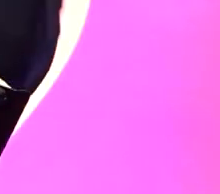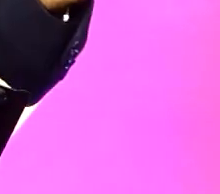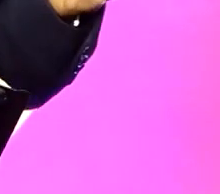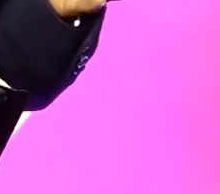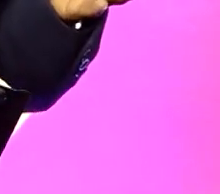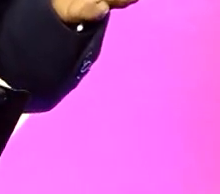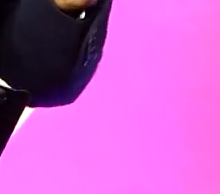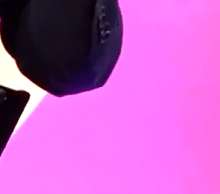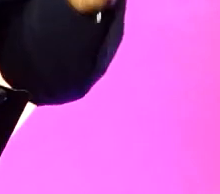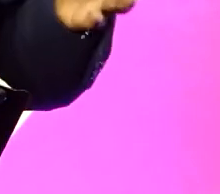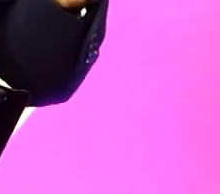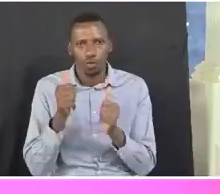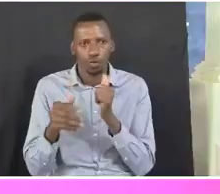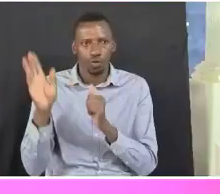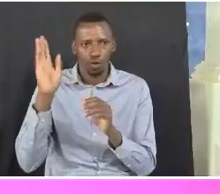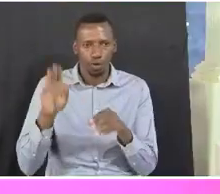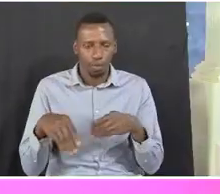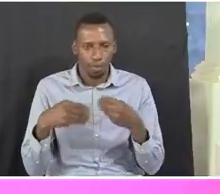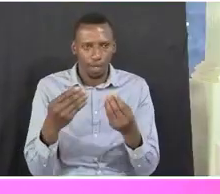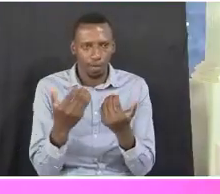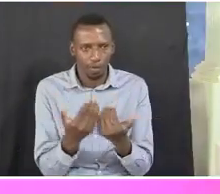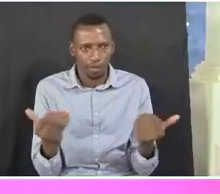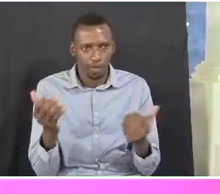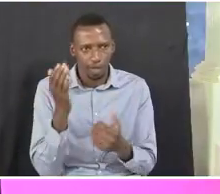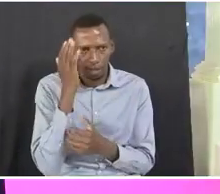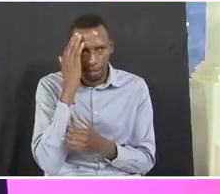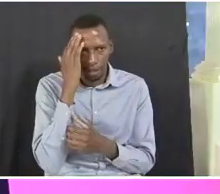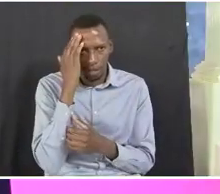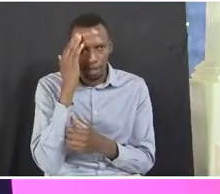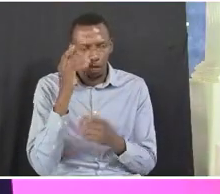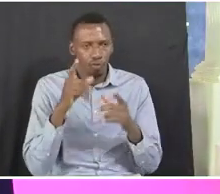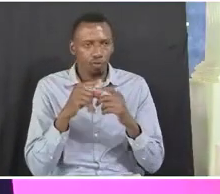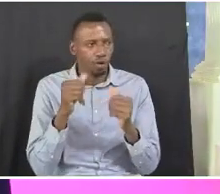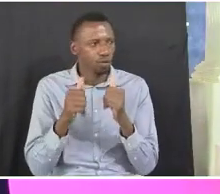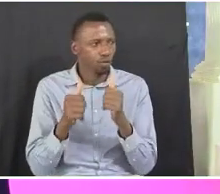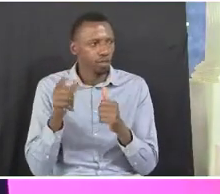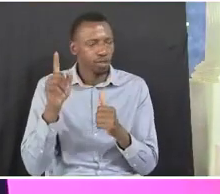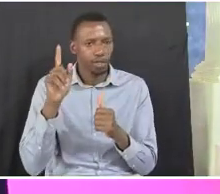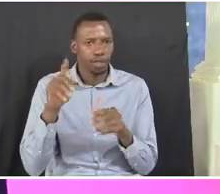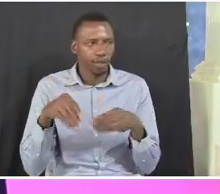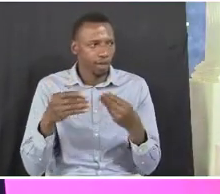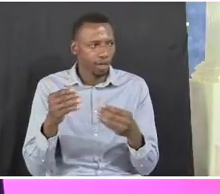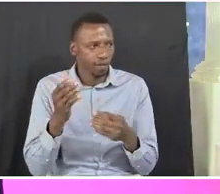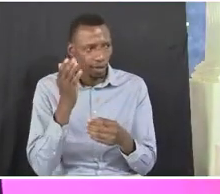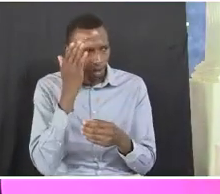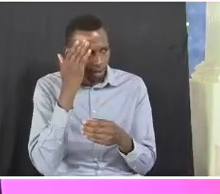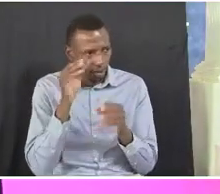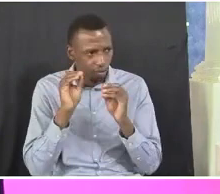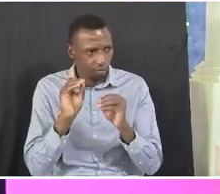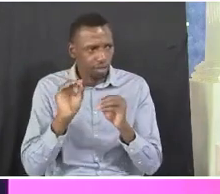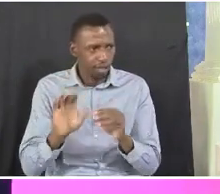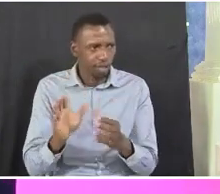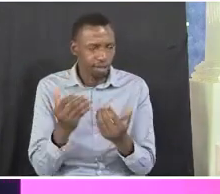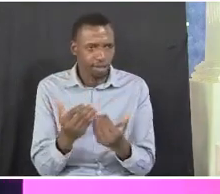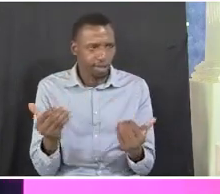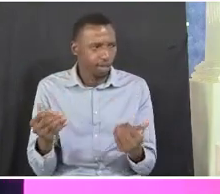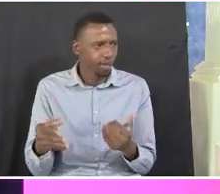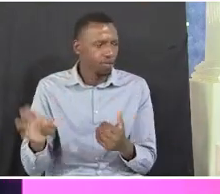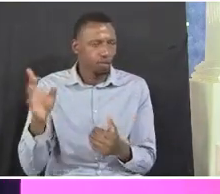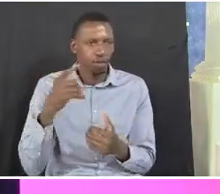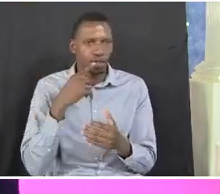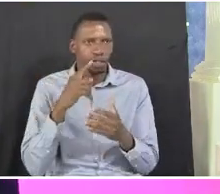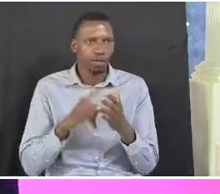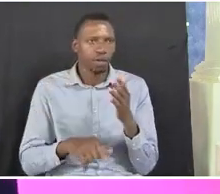God gave the children of Israel, the words he gave Israel to teach their children. God